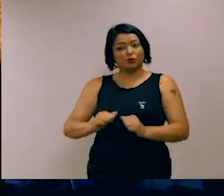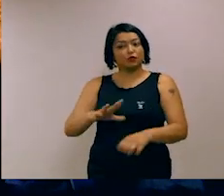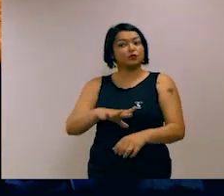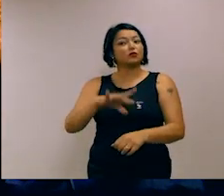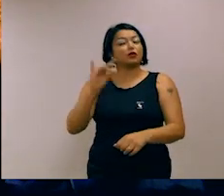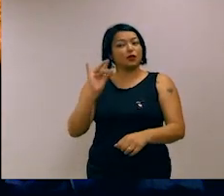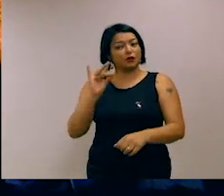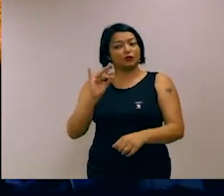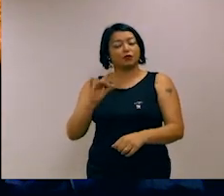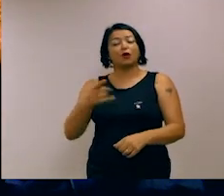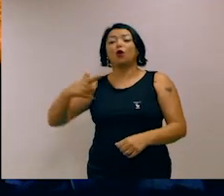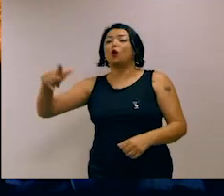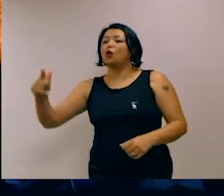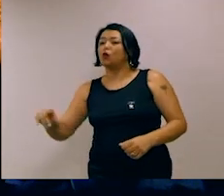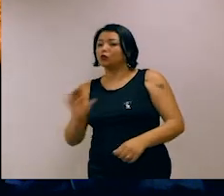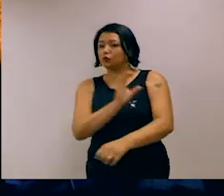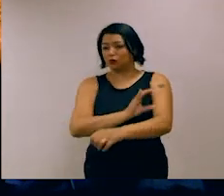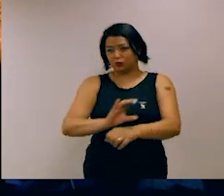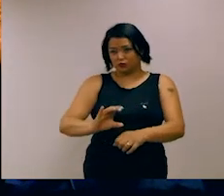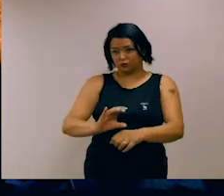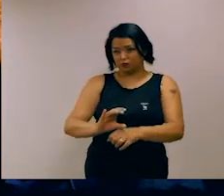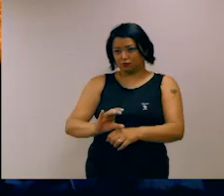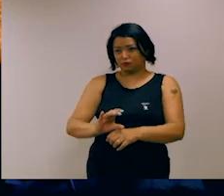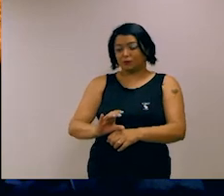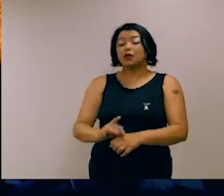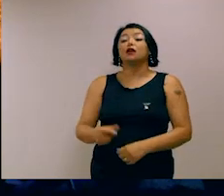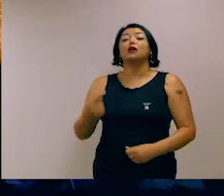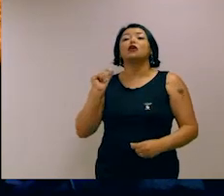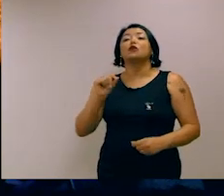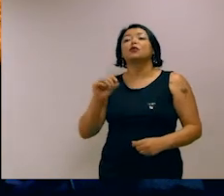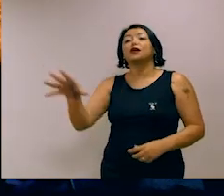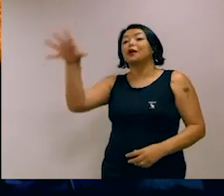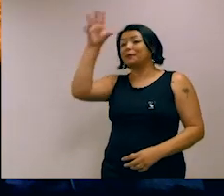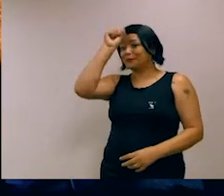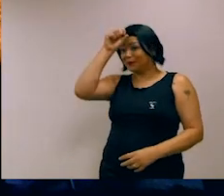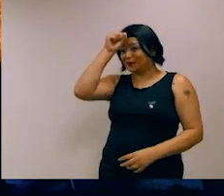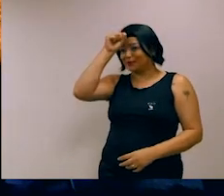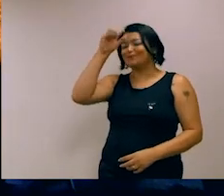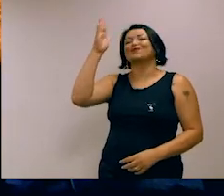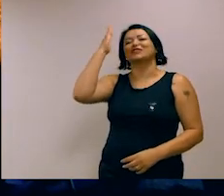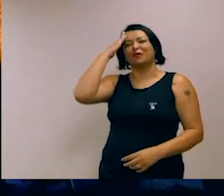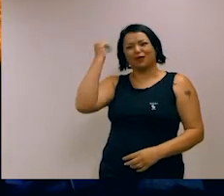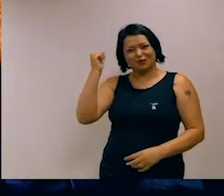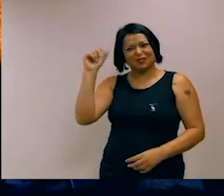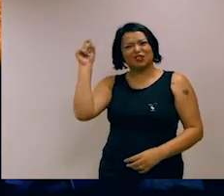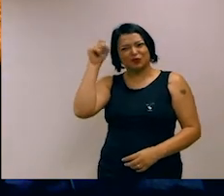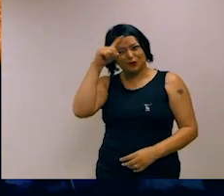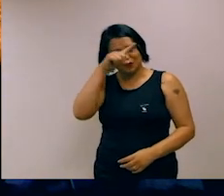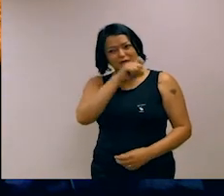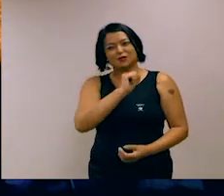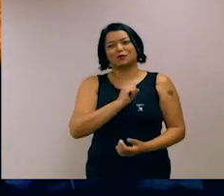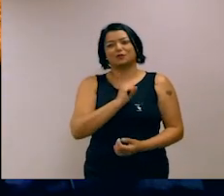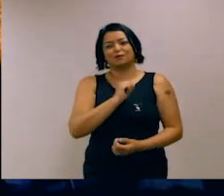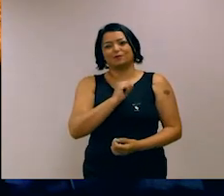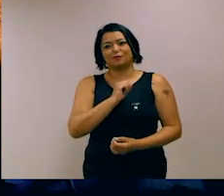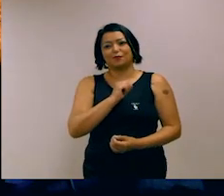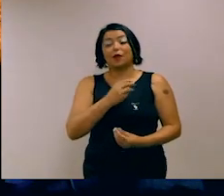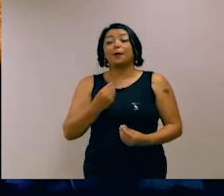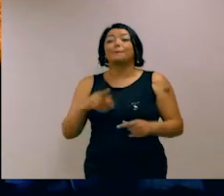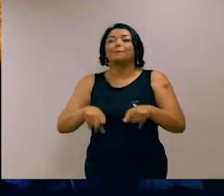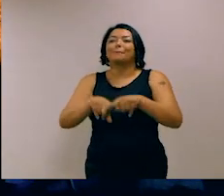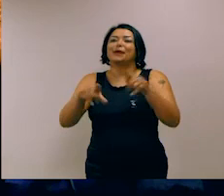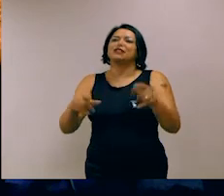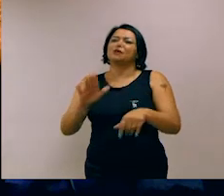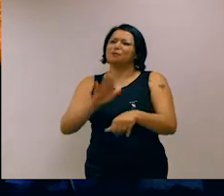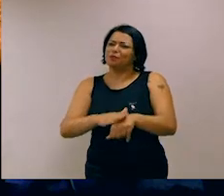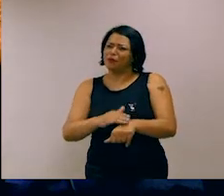So what we learn? We learn how hard can it be, and this is why it's so important to run an experiment to check what can work. Here we